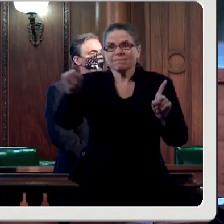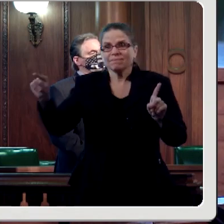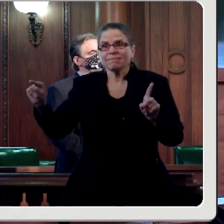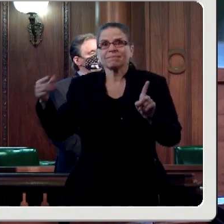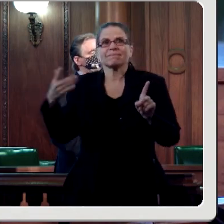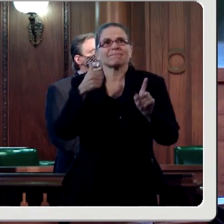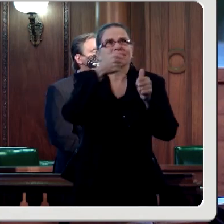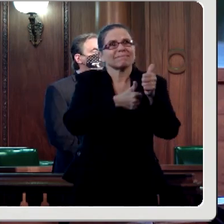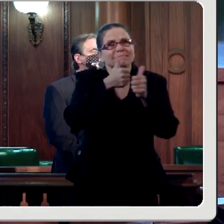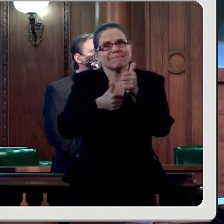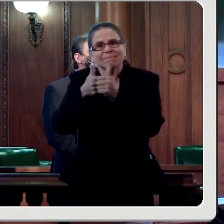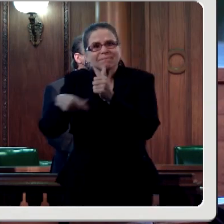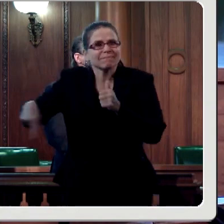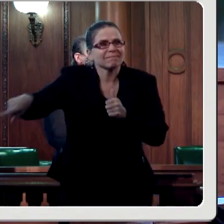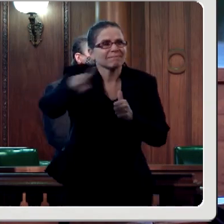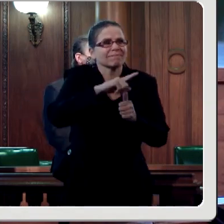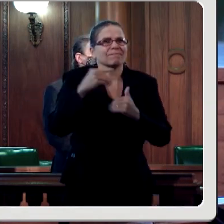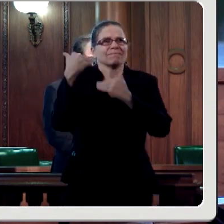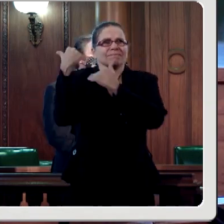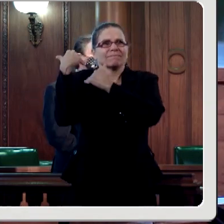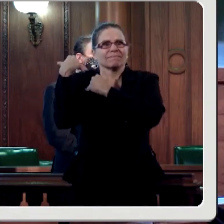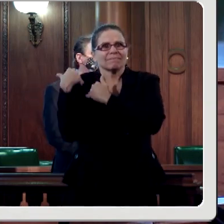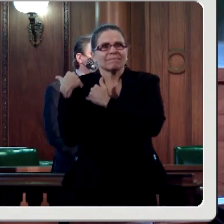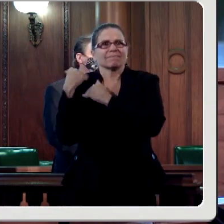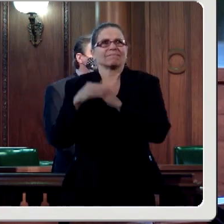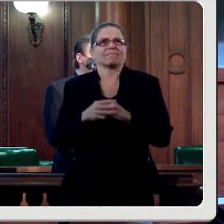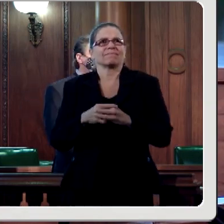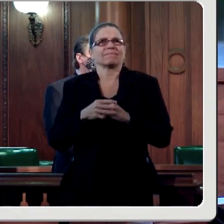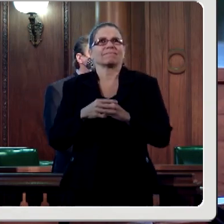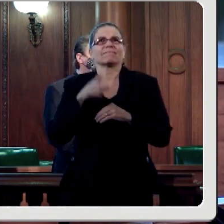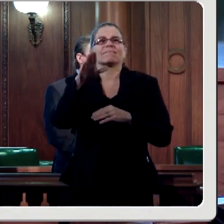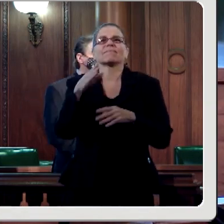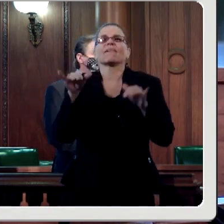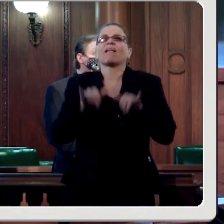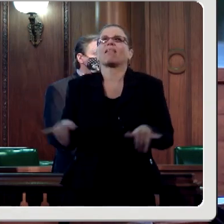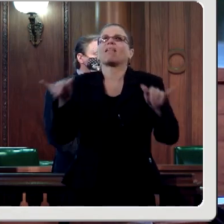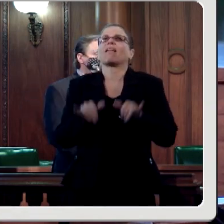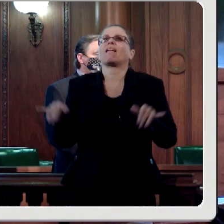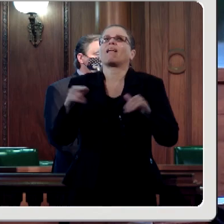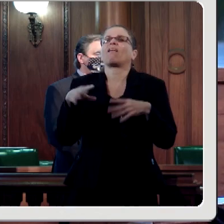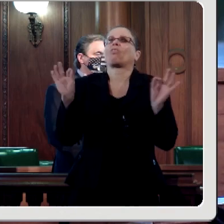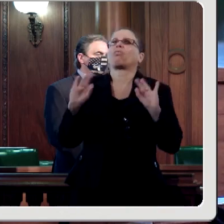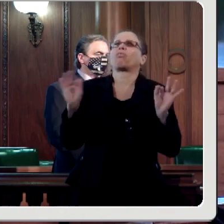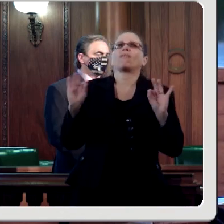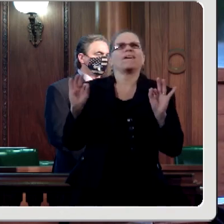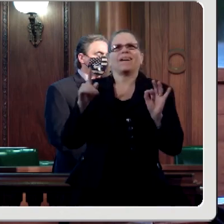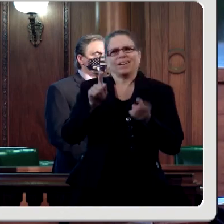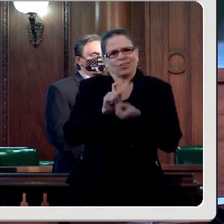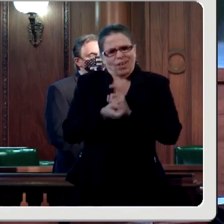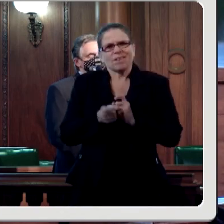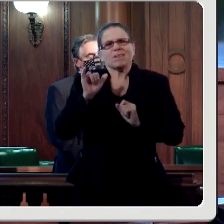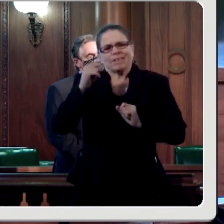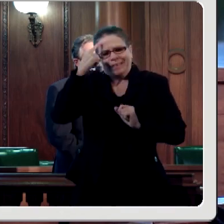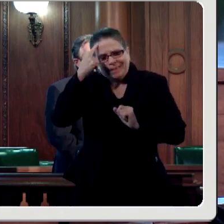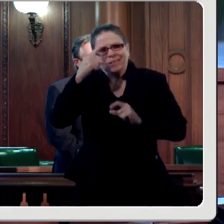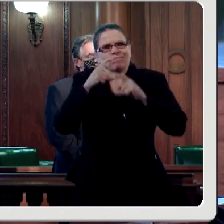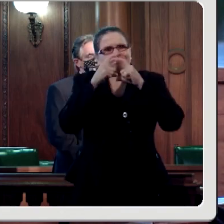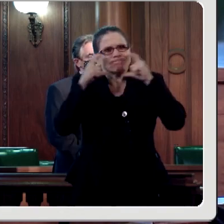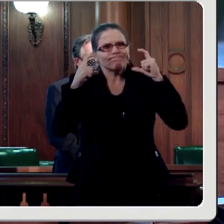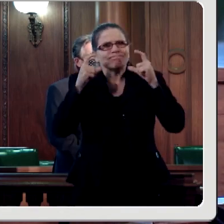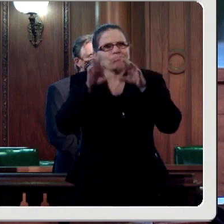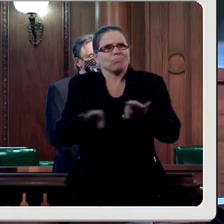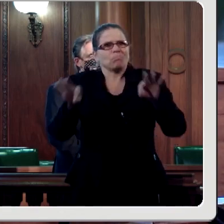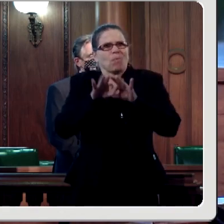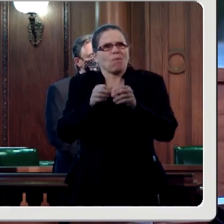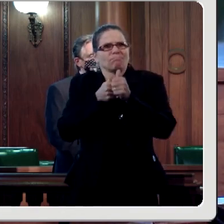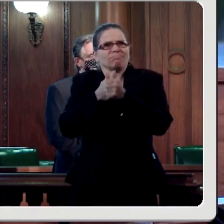helping us through changed behavior. I would also say that flu shots are very important. We